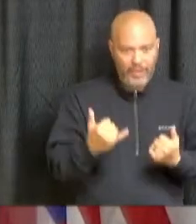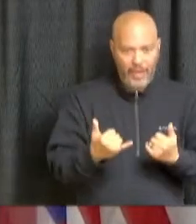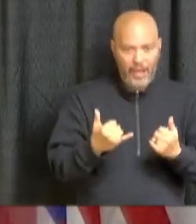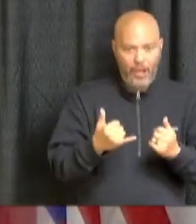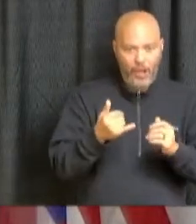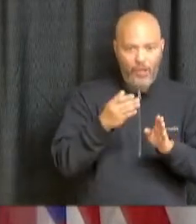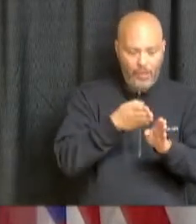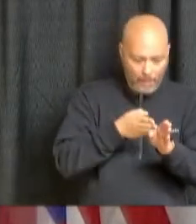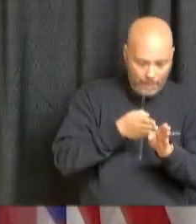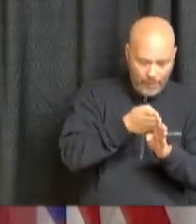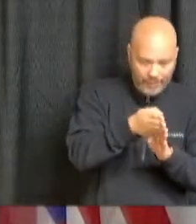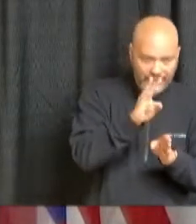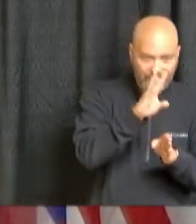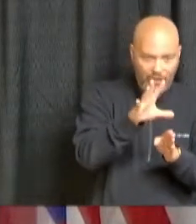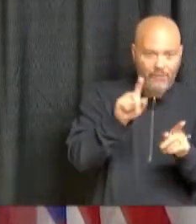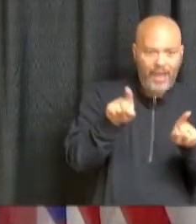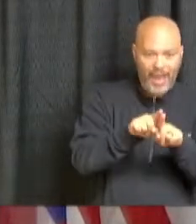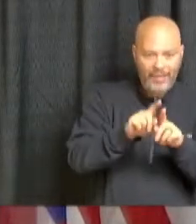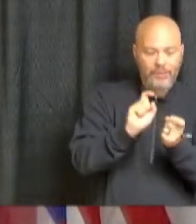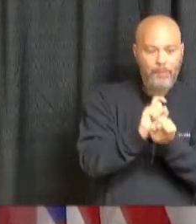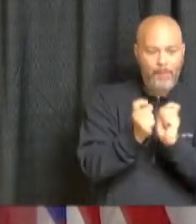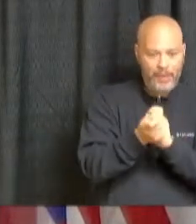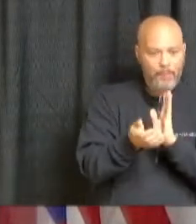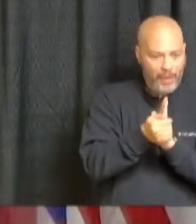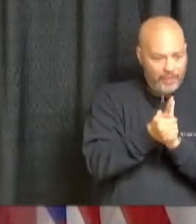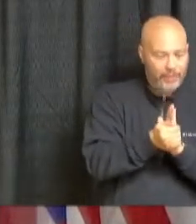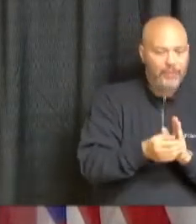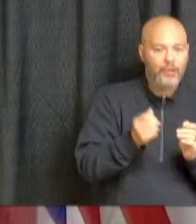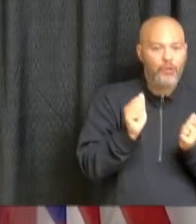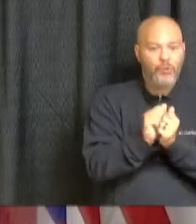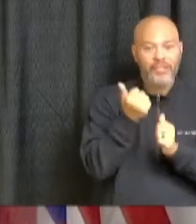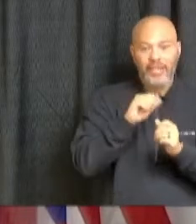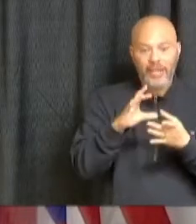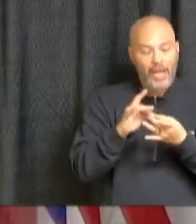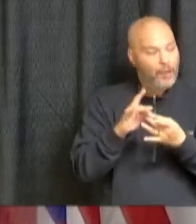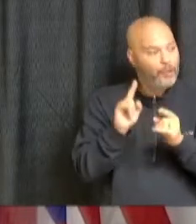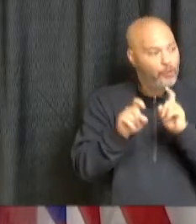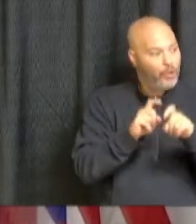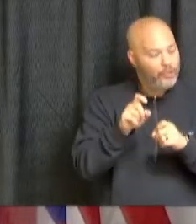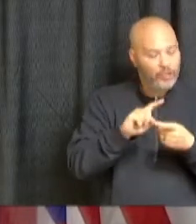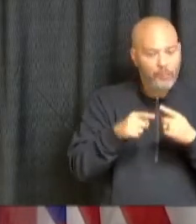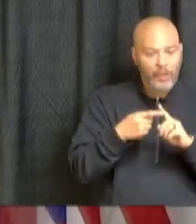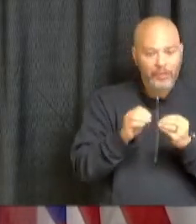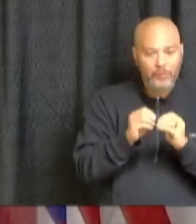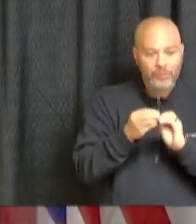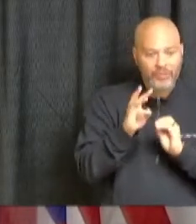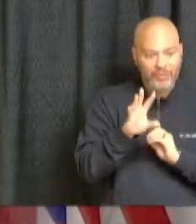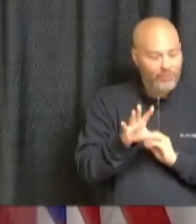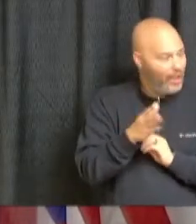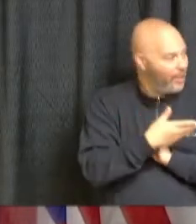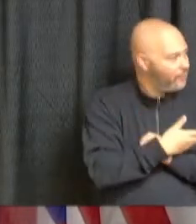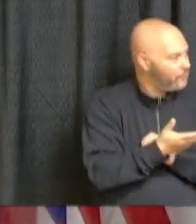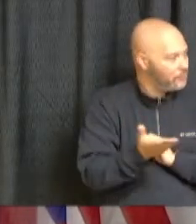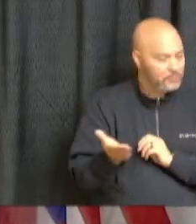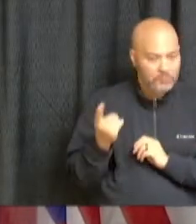now back on ordinance 65 as amended. Any further comment or question about ordinance 65 as amended? Seeing none,